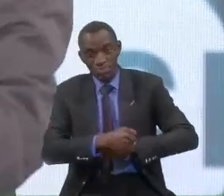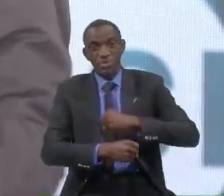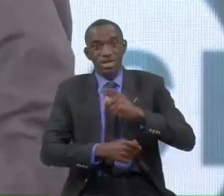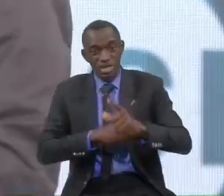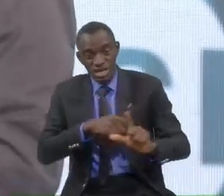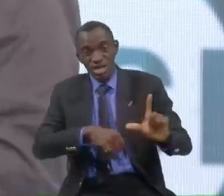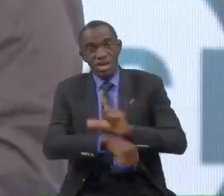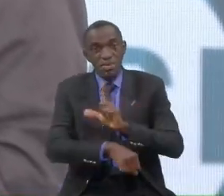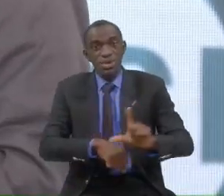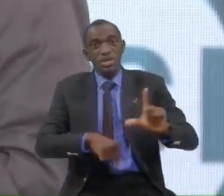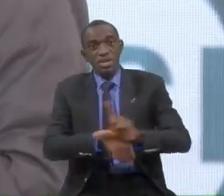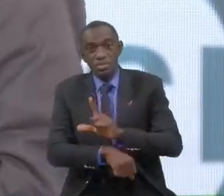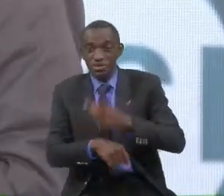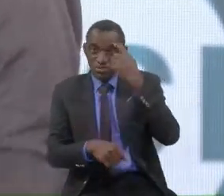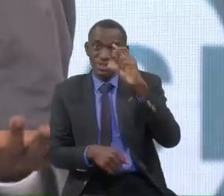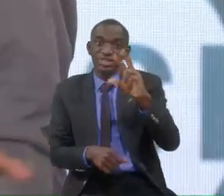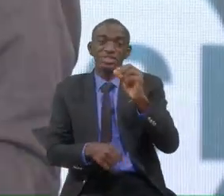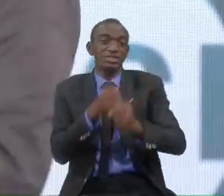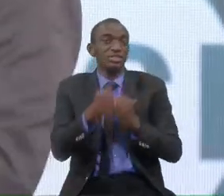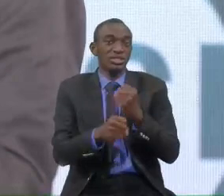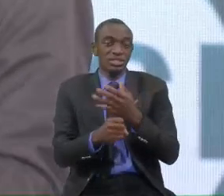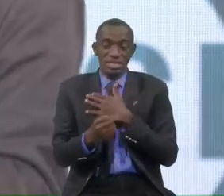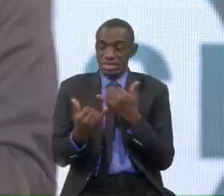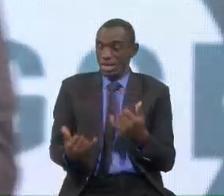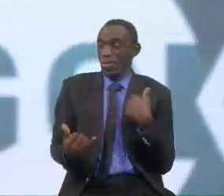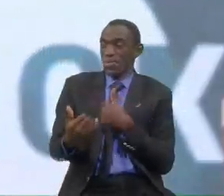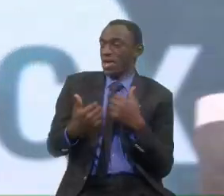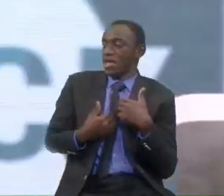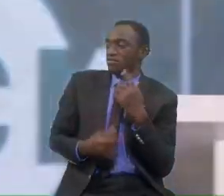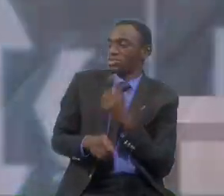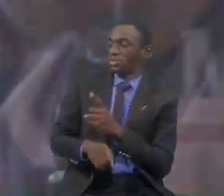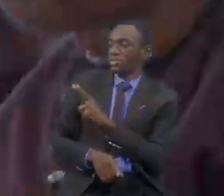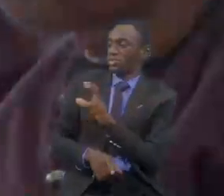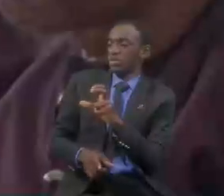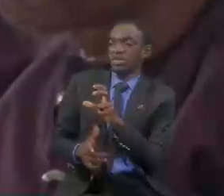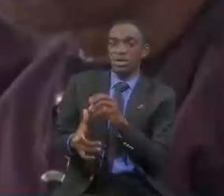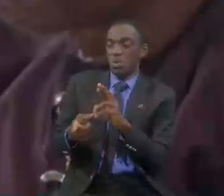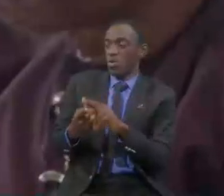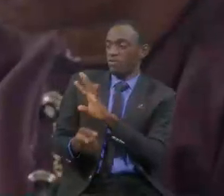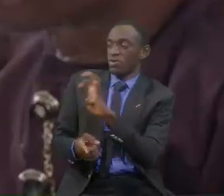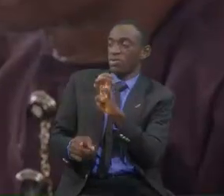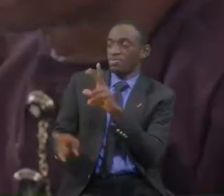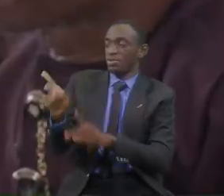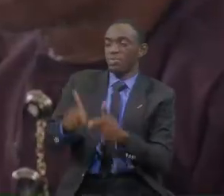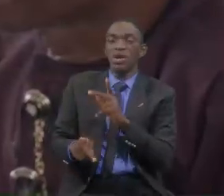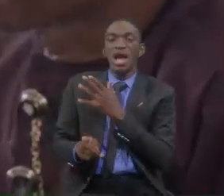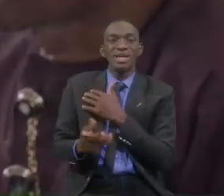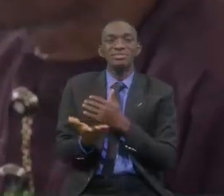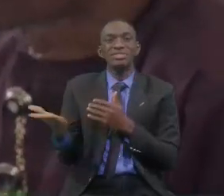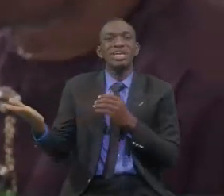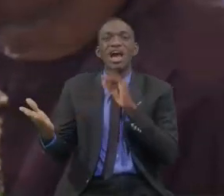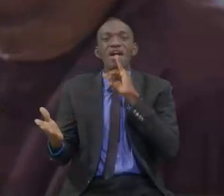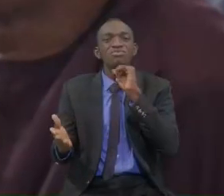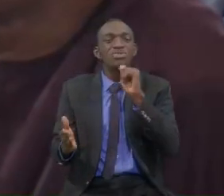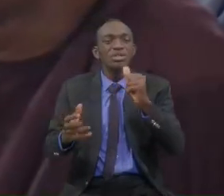some 300, 400 people. And even those 300, 400 people are not stable. Where is the fructifying